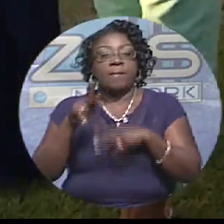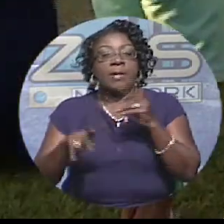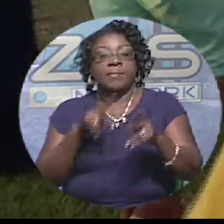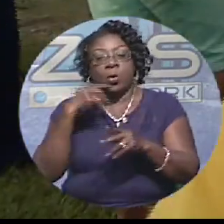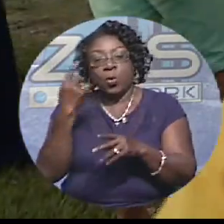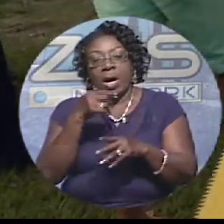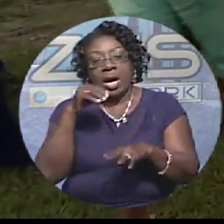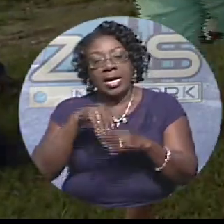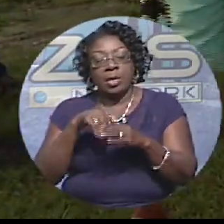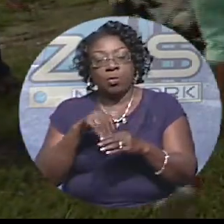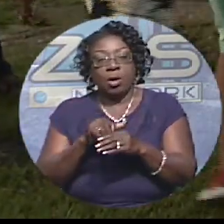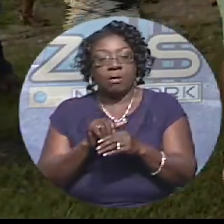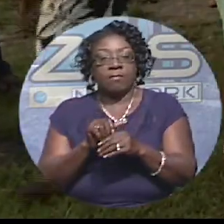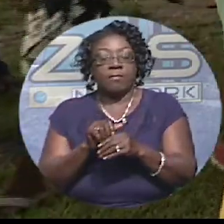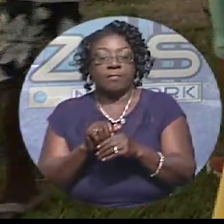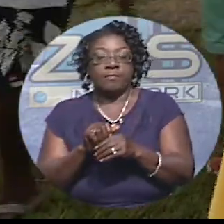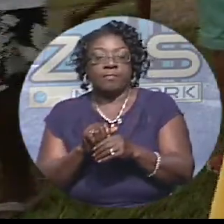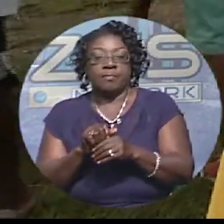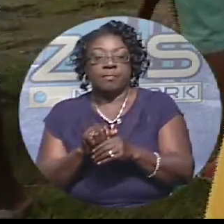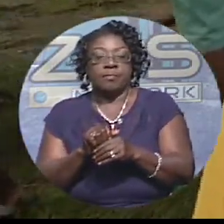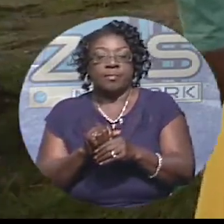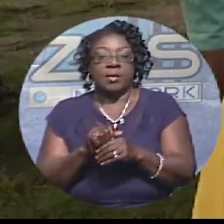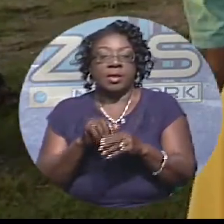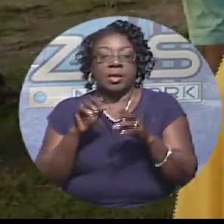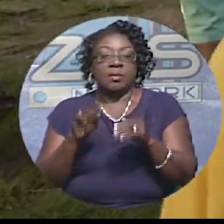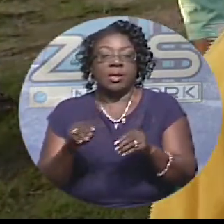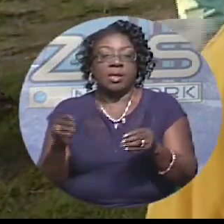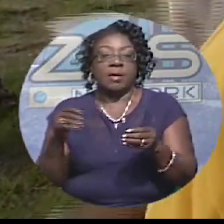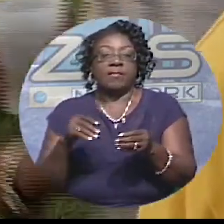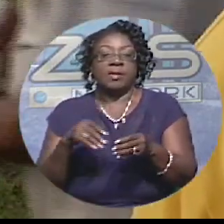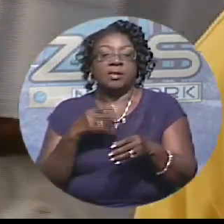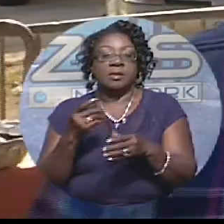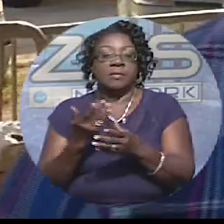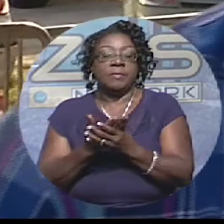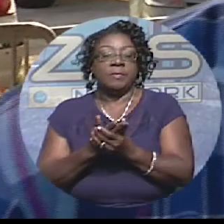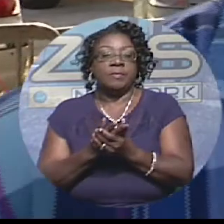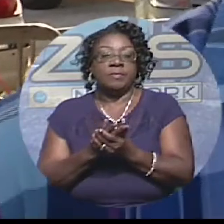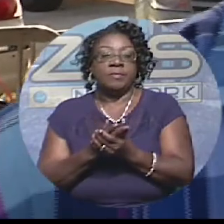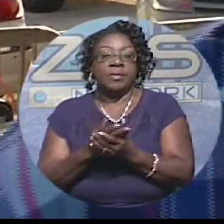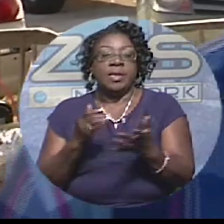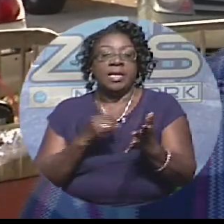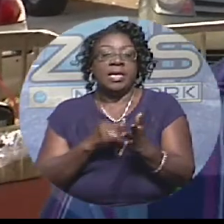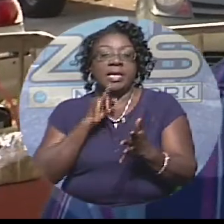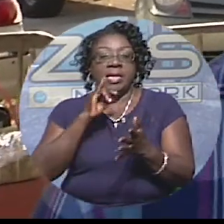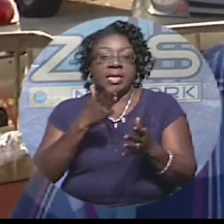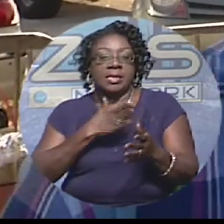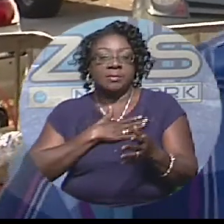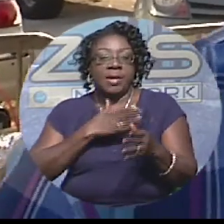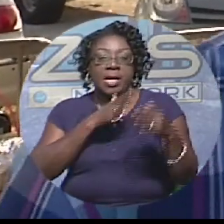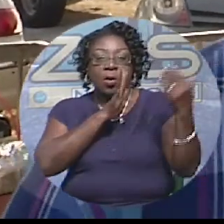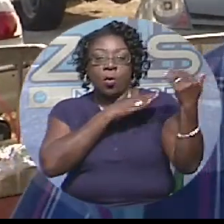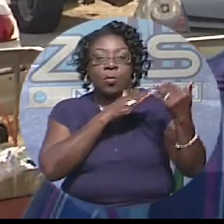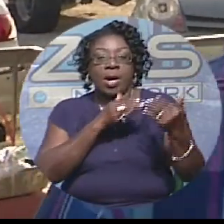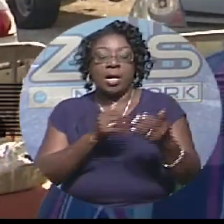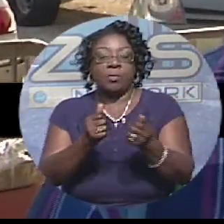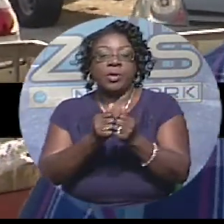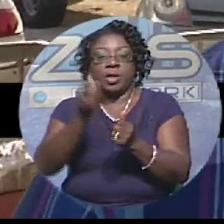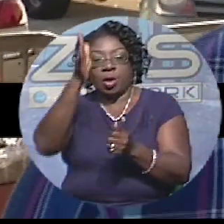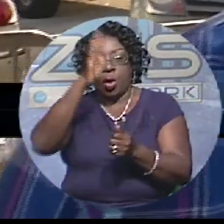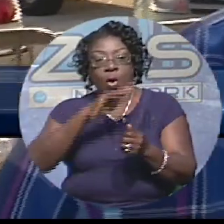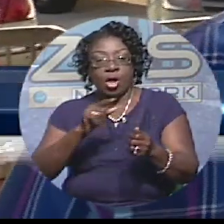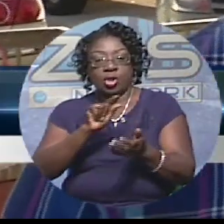their surroundings and by their circumstances that very often determine what they do. It is my hope, and with God's grace, I think